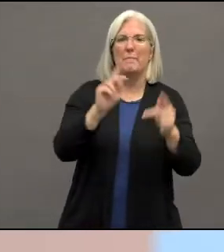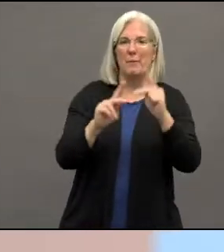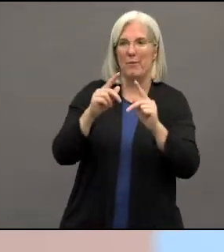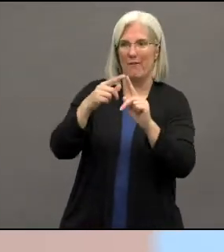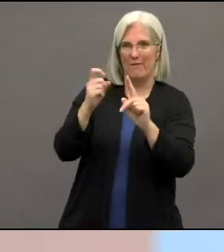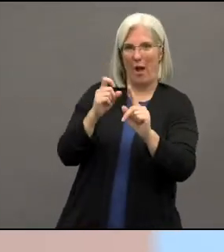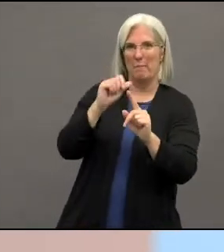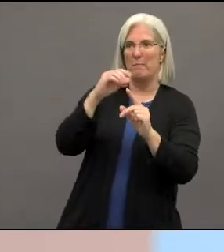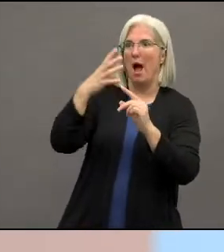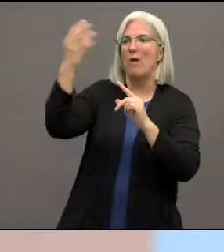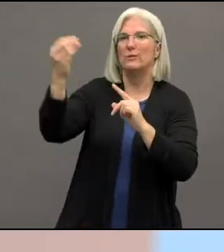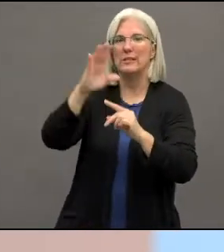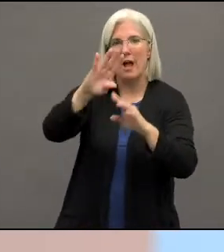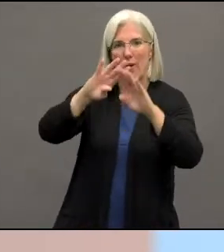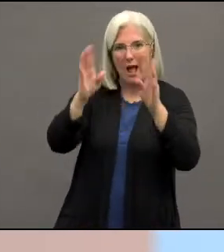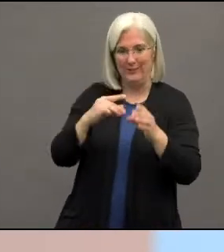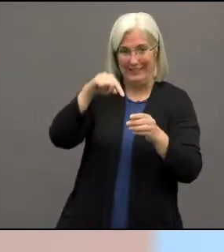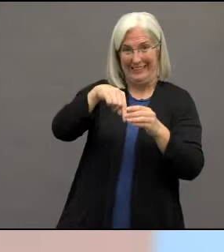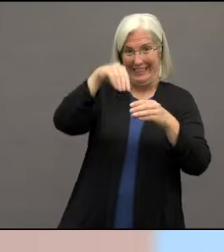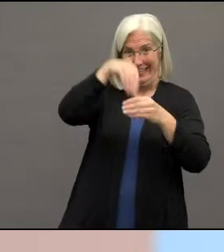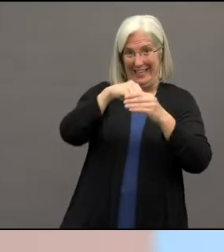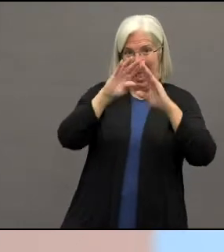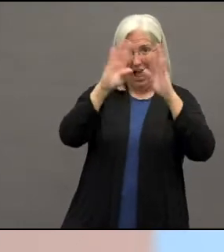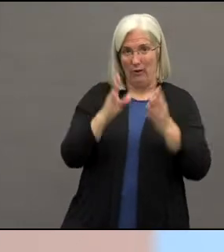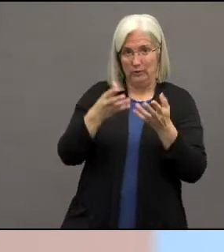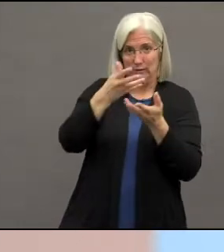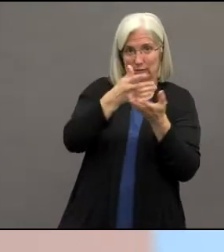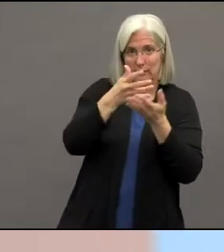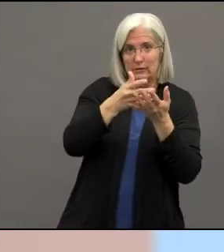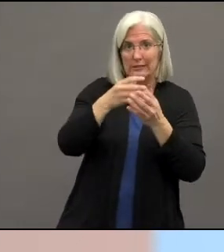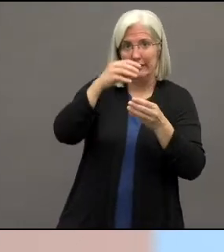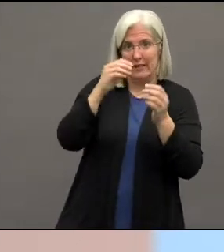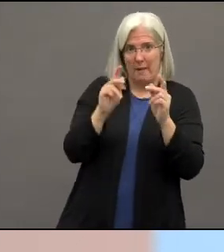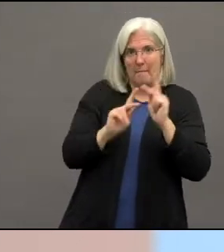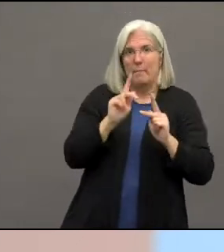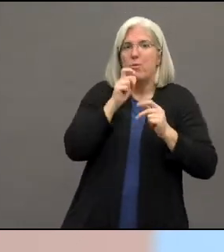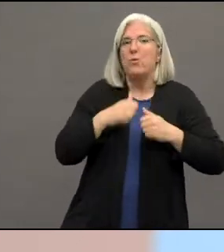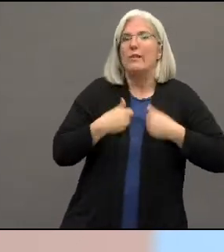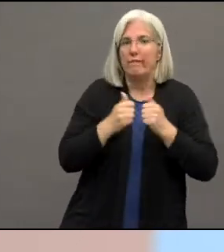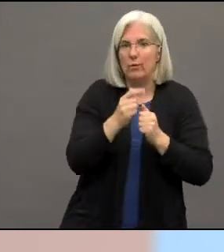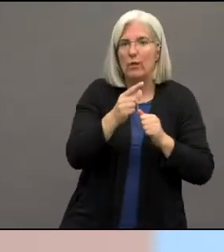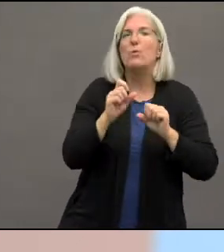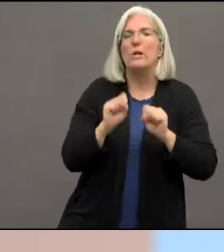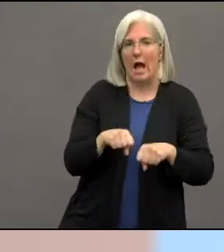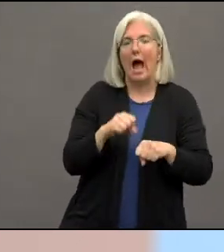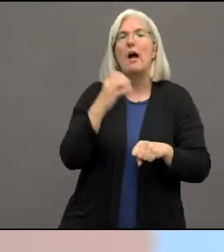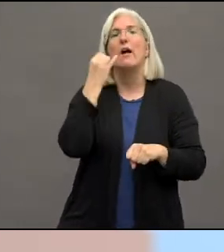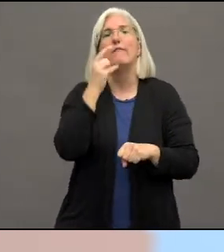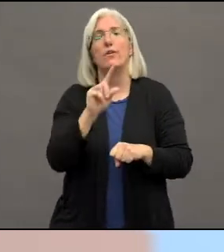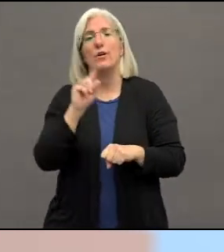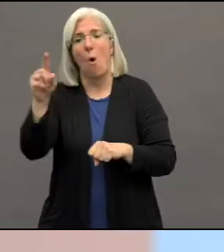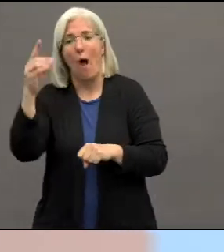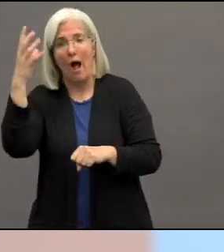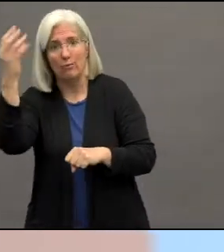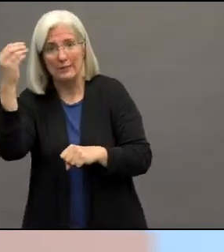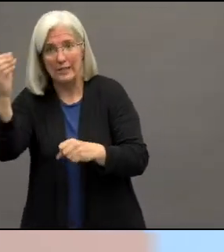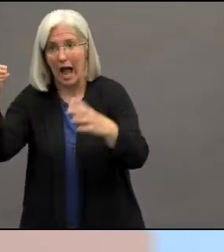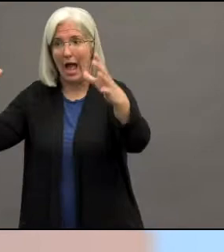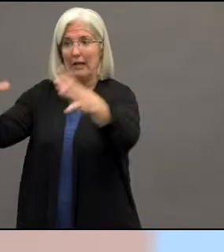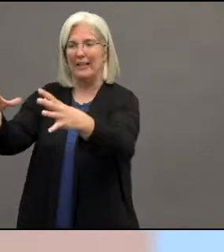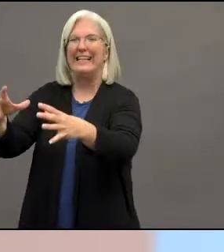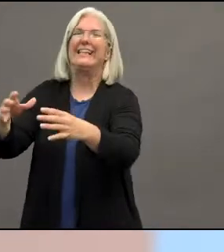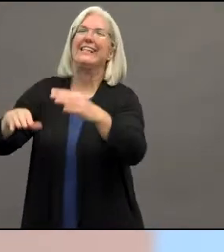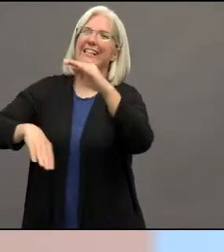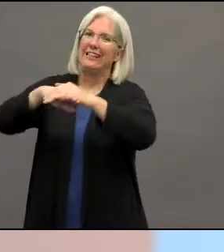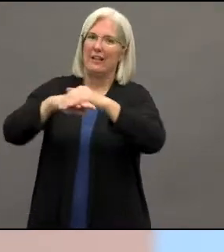are planning to do it, remember that the state mandates only 3 households are able to gather, and